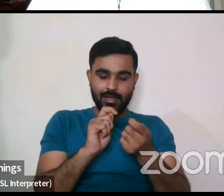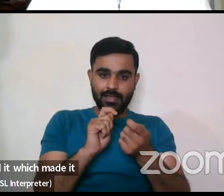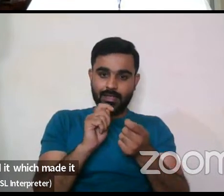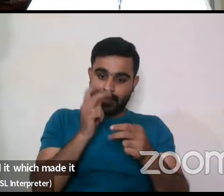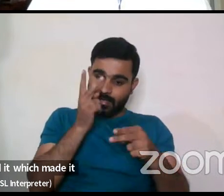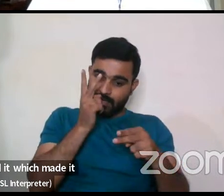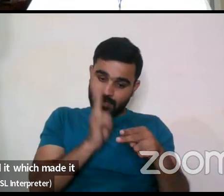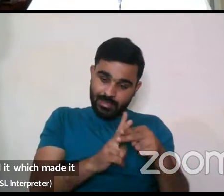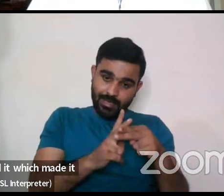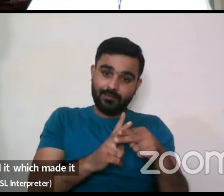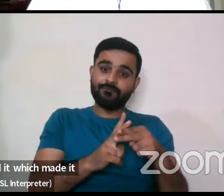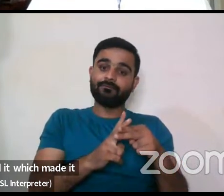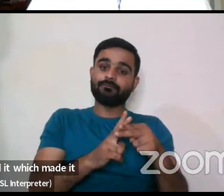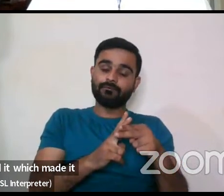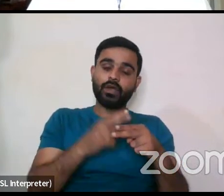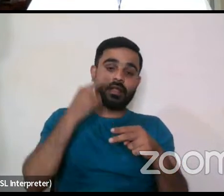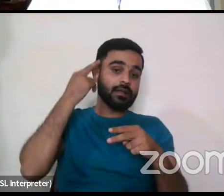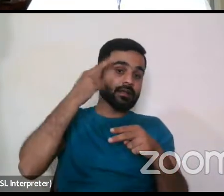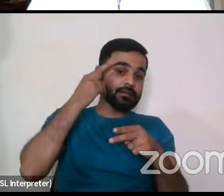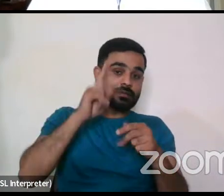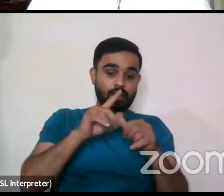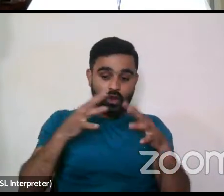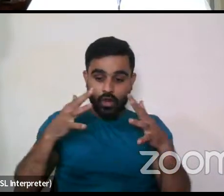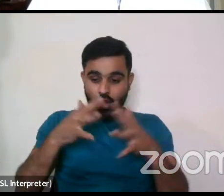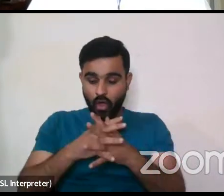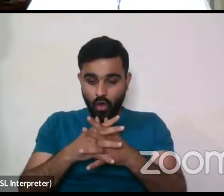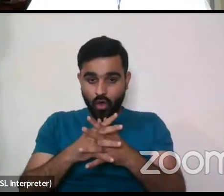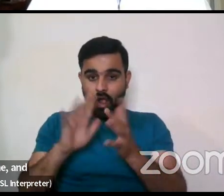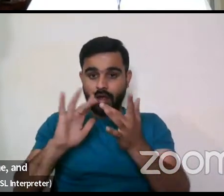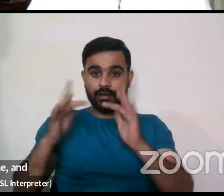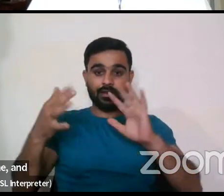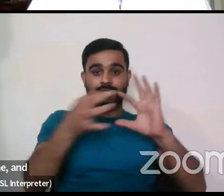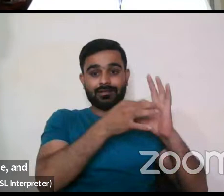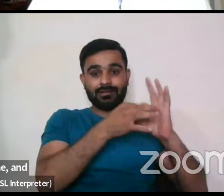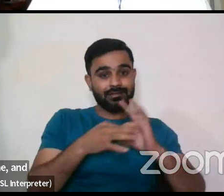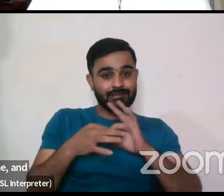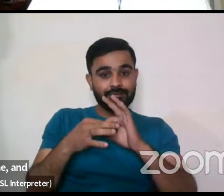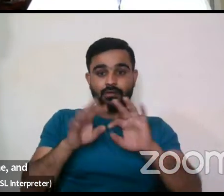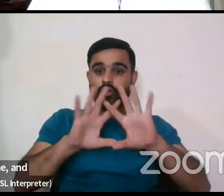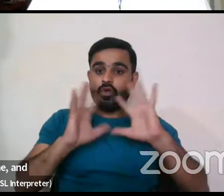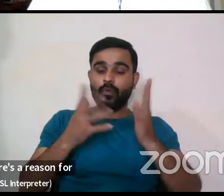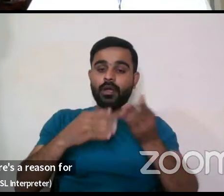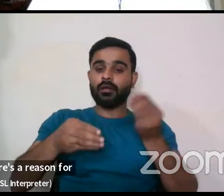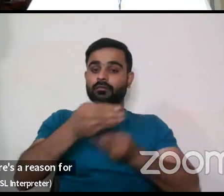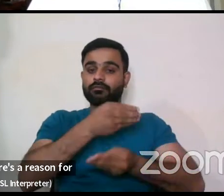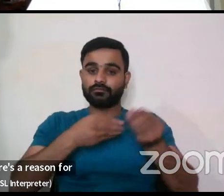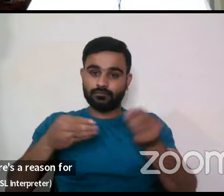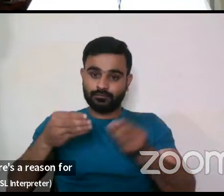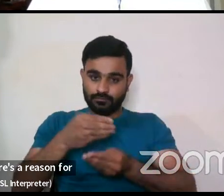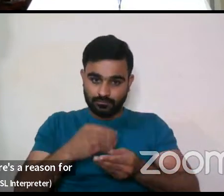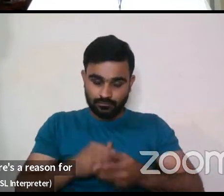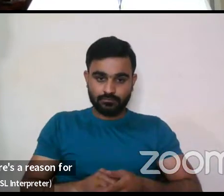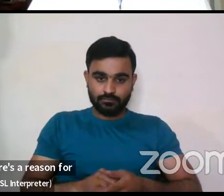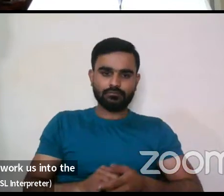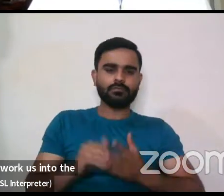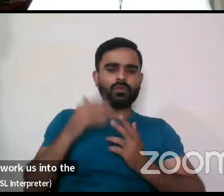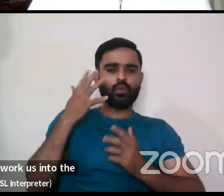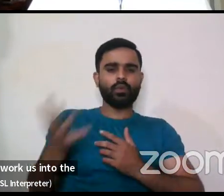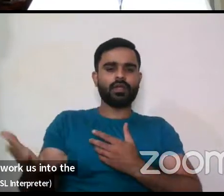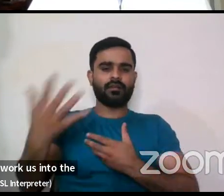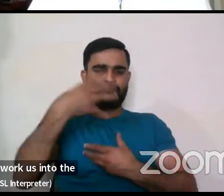the same. And there's a reason for that, because the law is created to network us into the global economy and which is why we adopt it